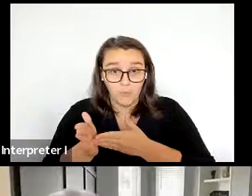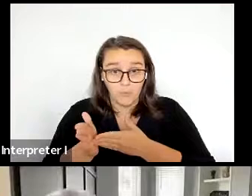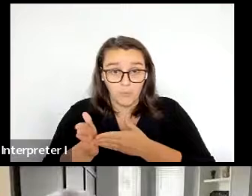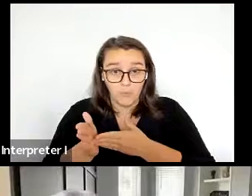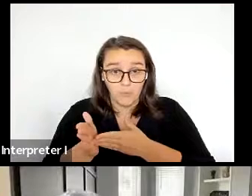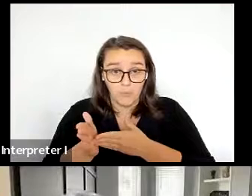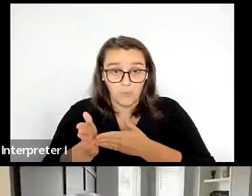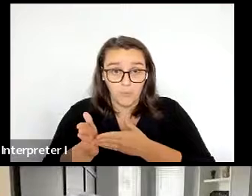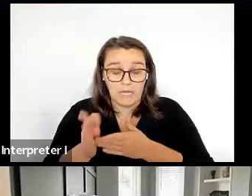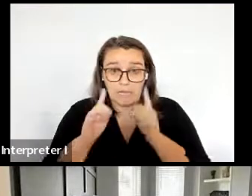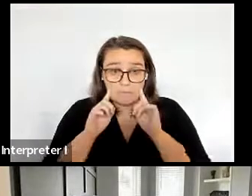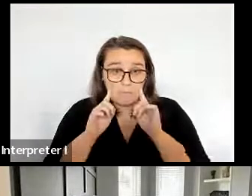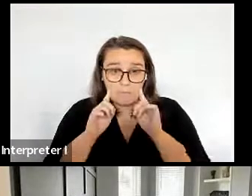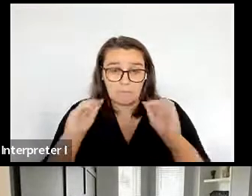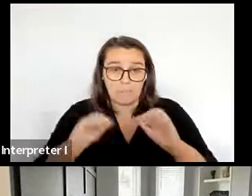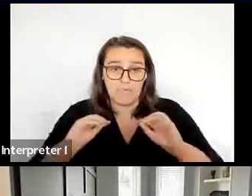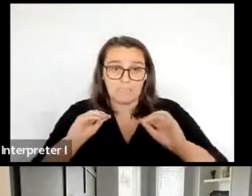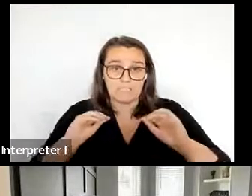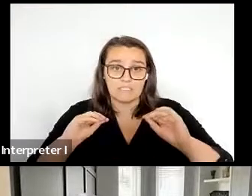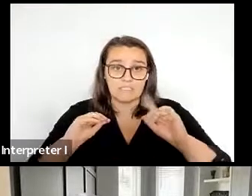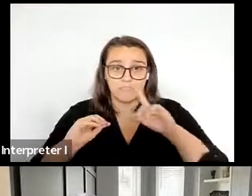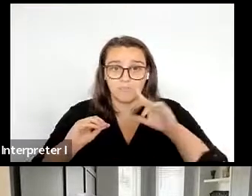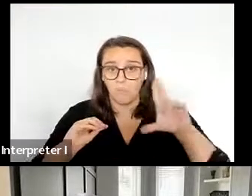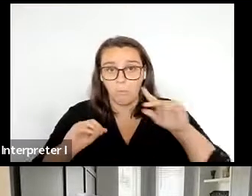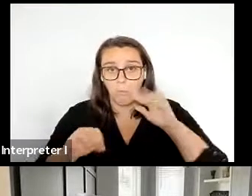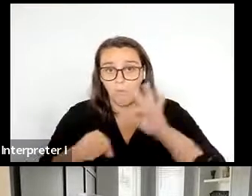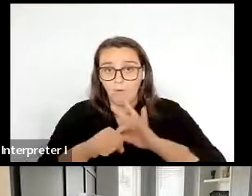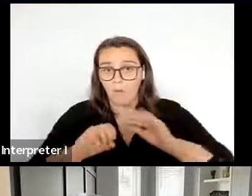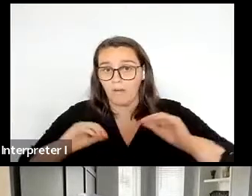I don't see or hear any no votes.